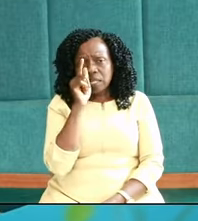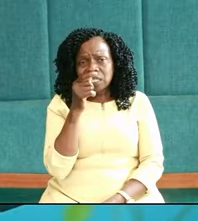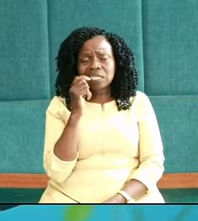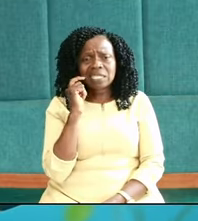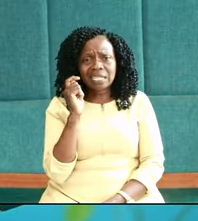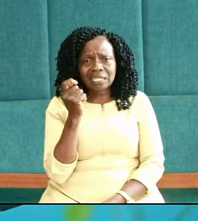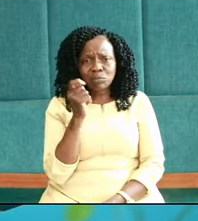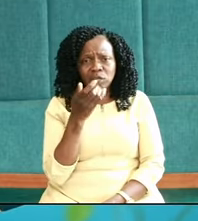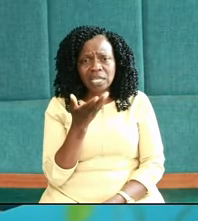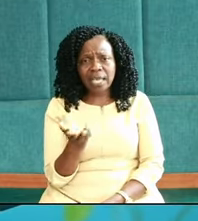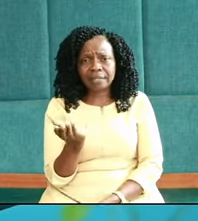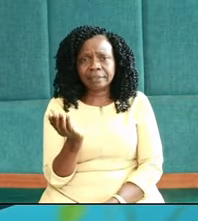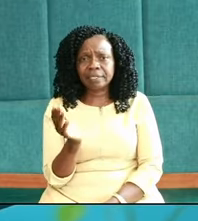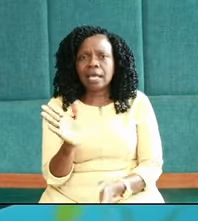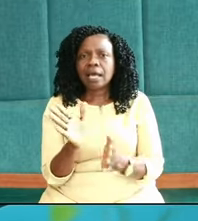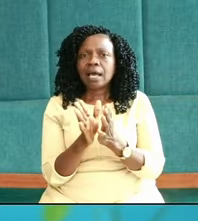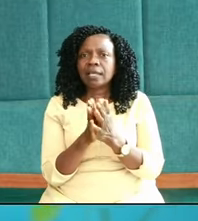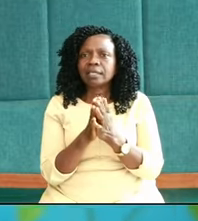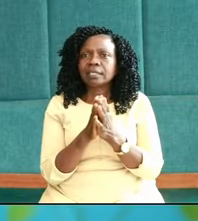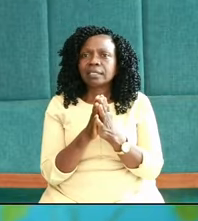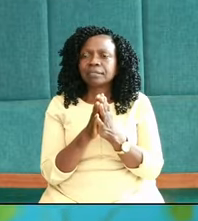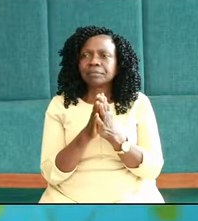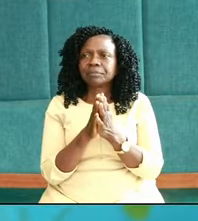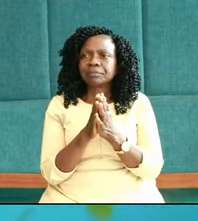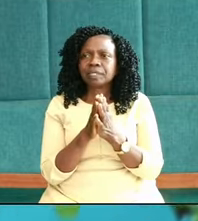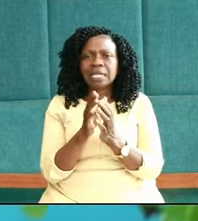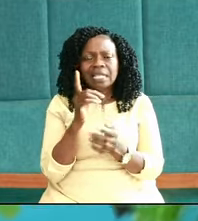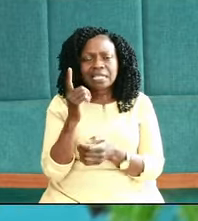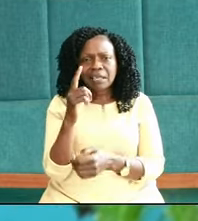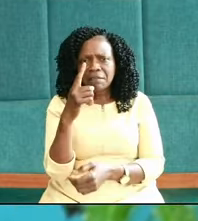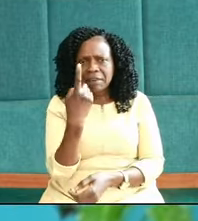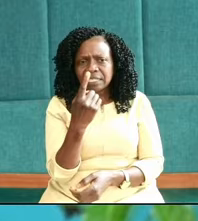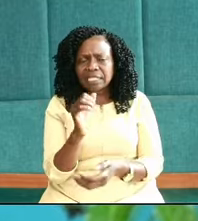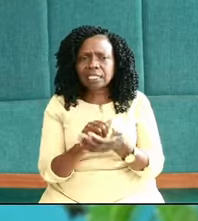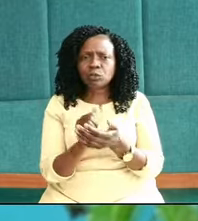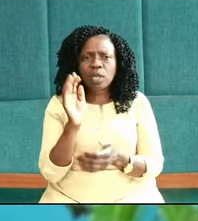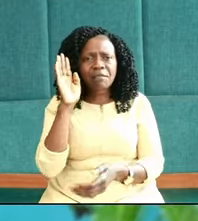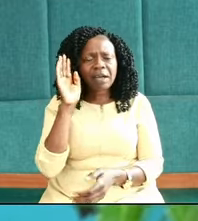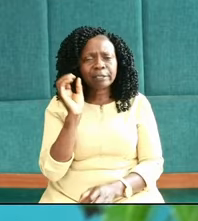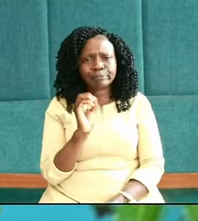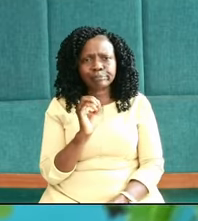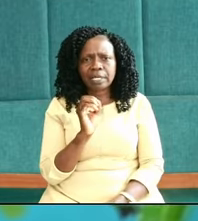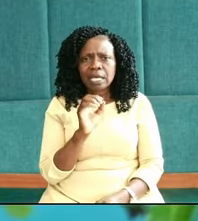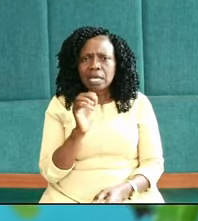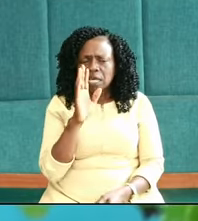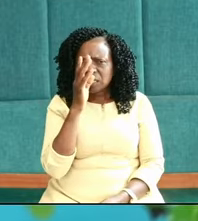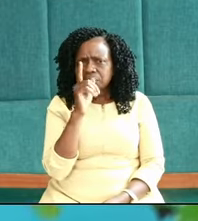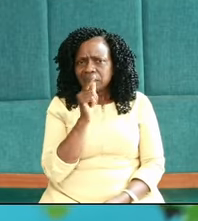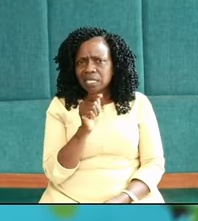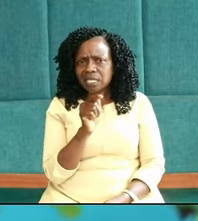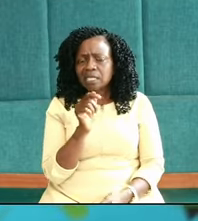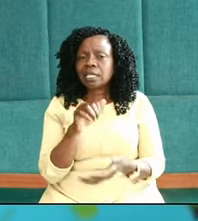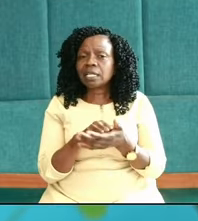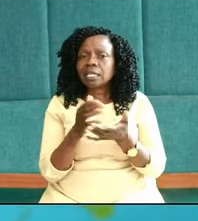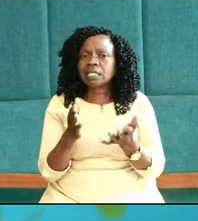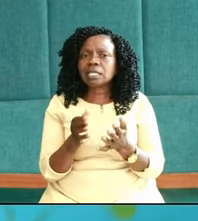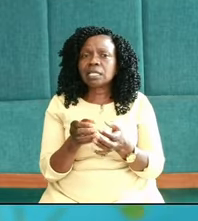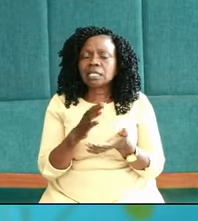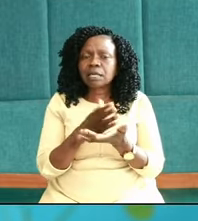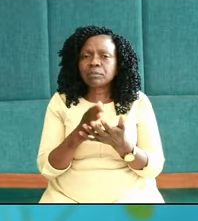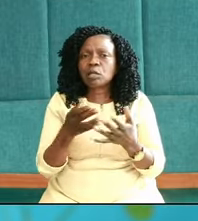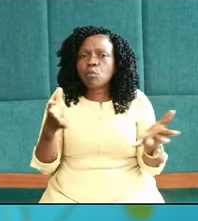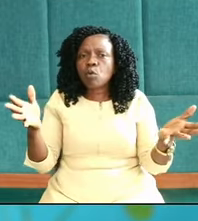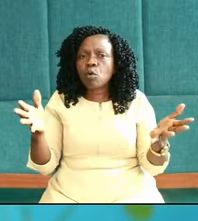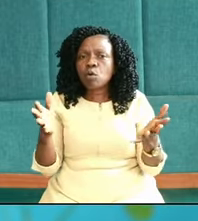testimony? And seemingly this is not the first that we have heard. It seems that there is something more than we